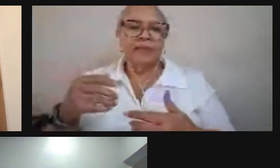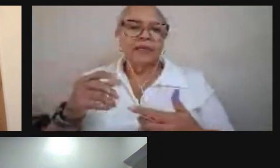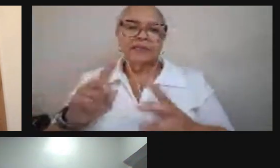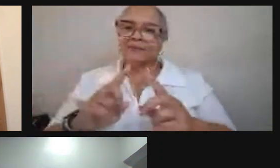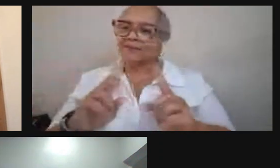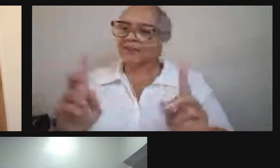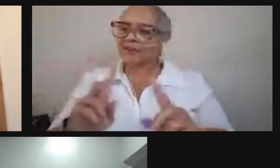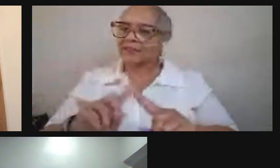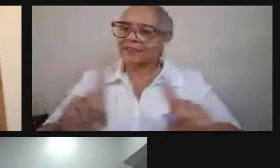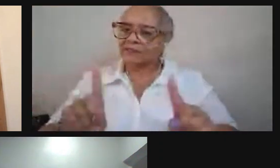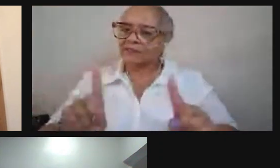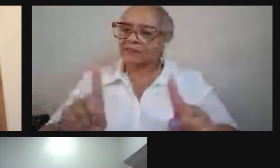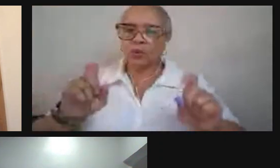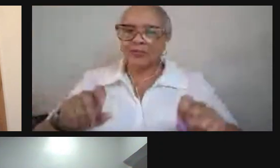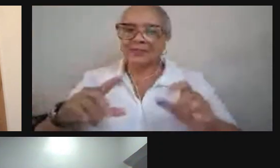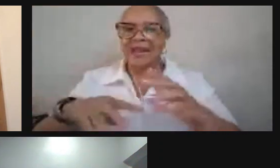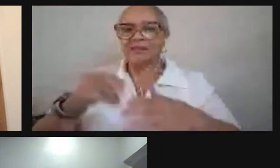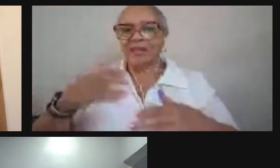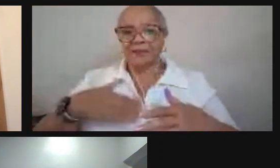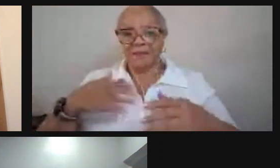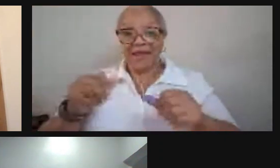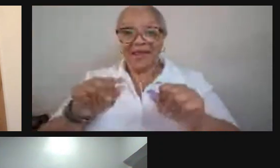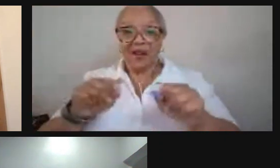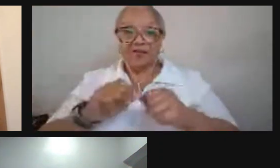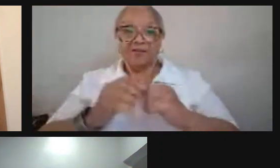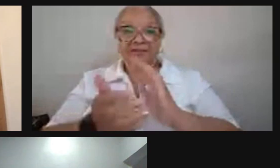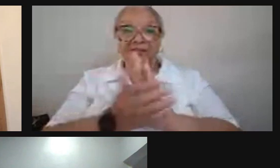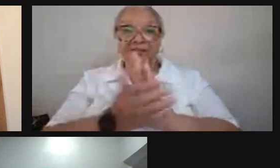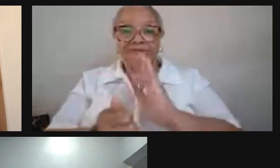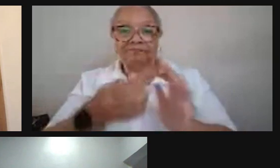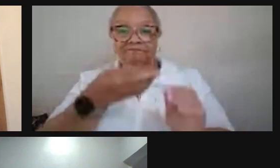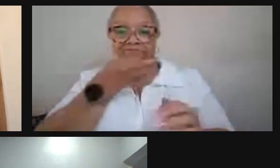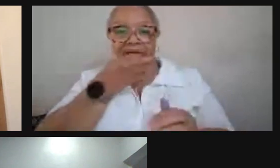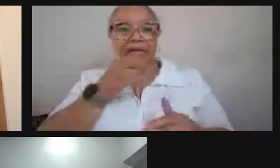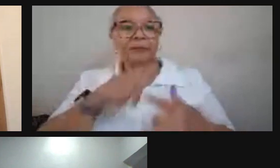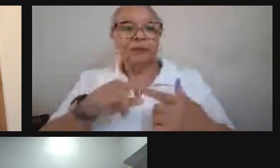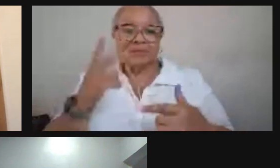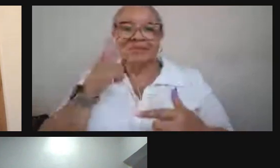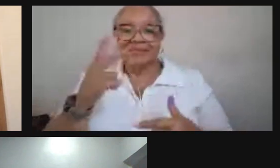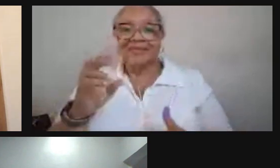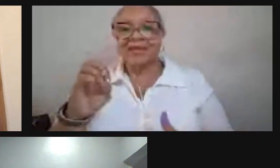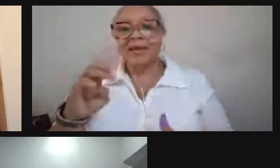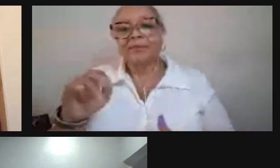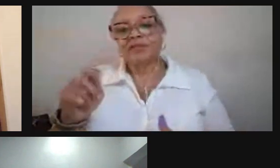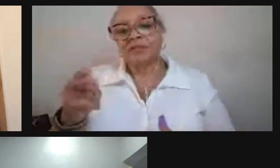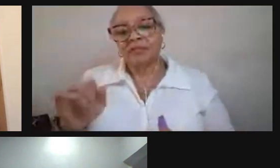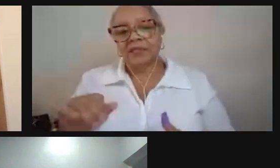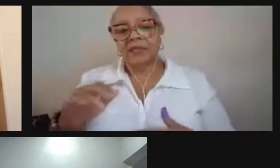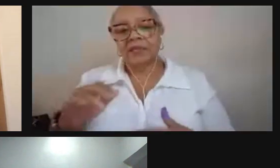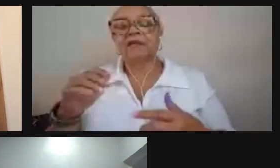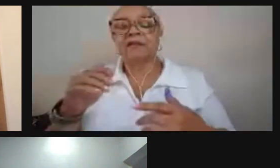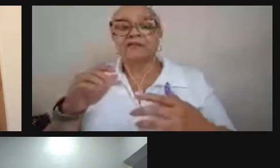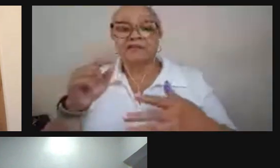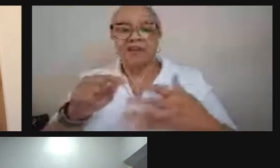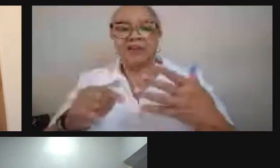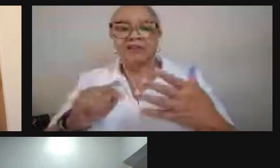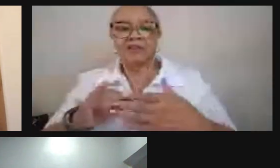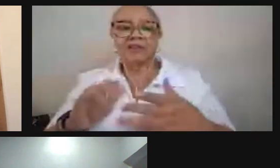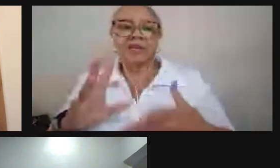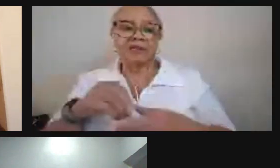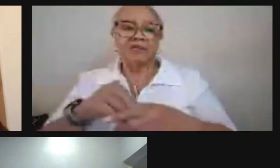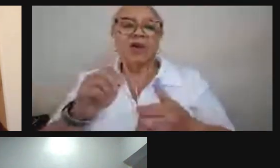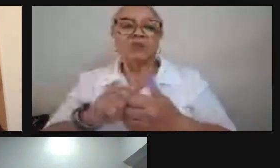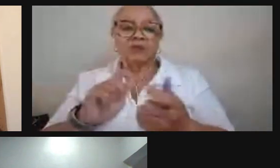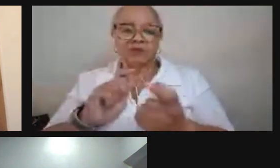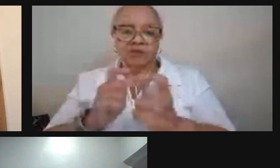is outside of my area of expertise. But we definitely see epigenetic factors associated with vaccine responses as well as genetic factors.